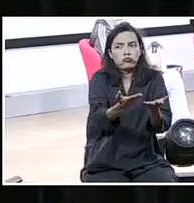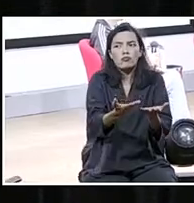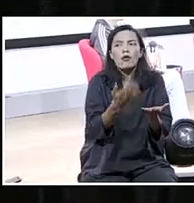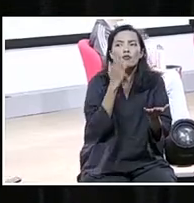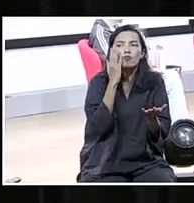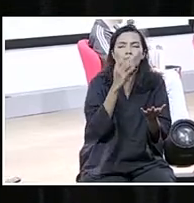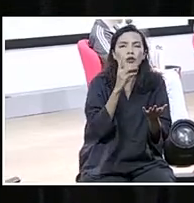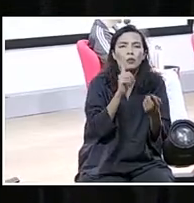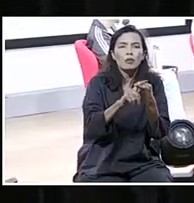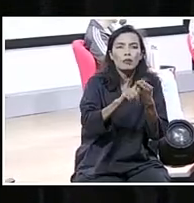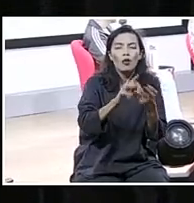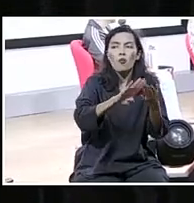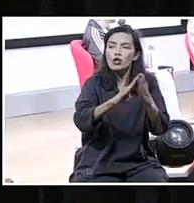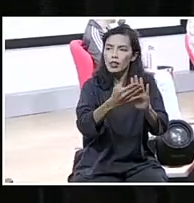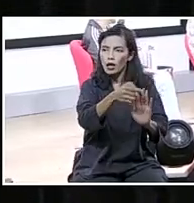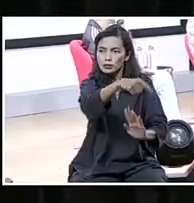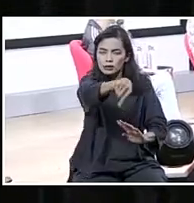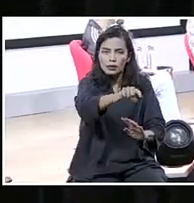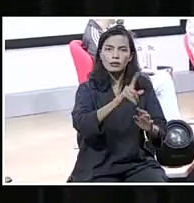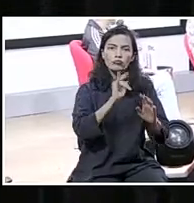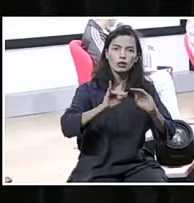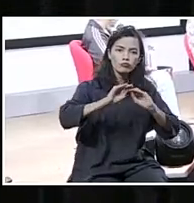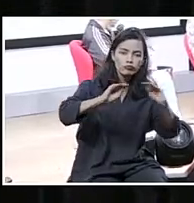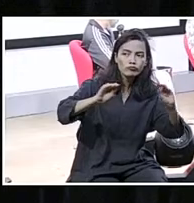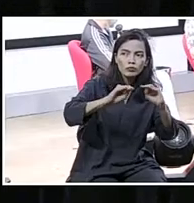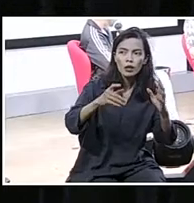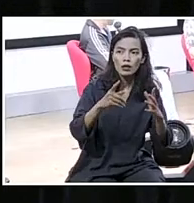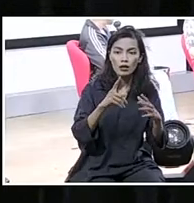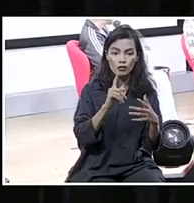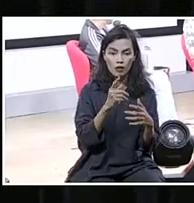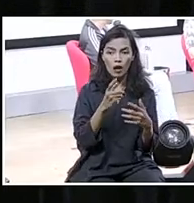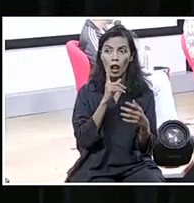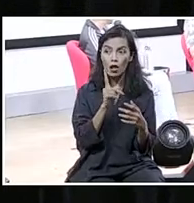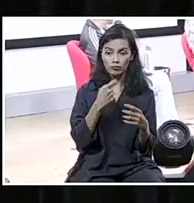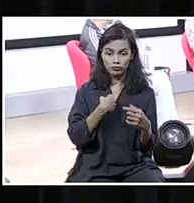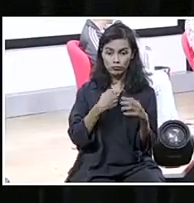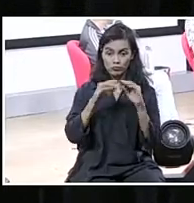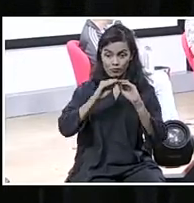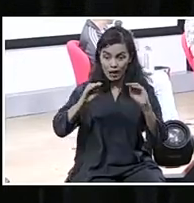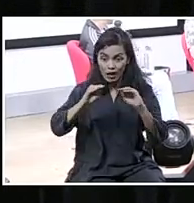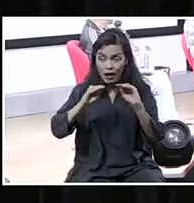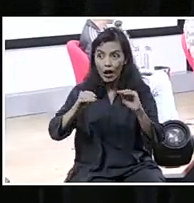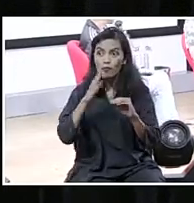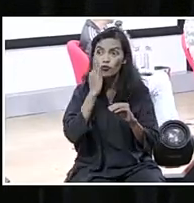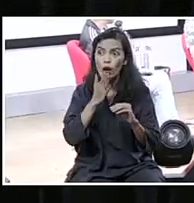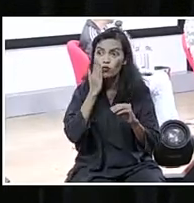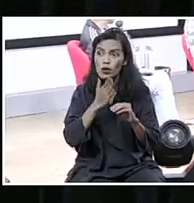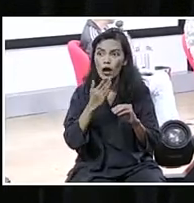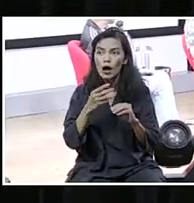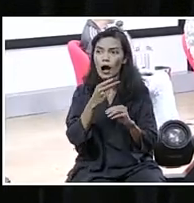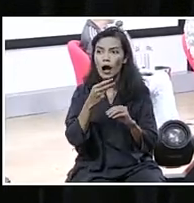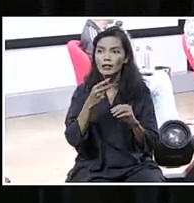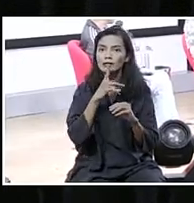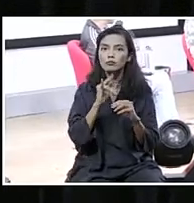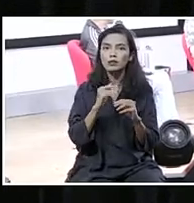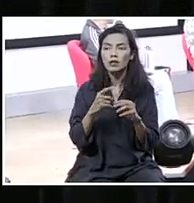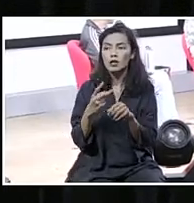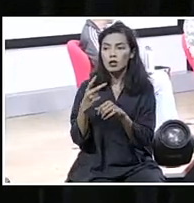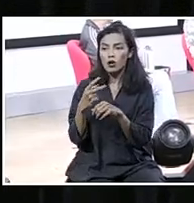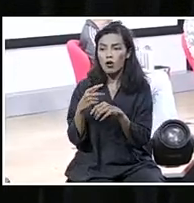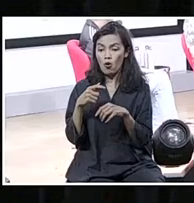of educators. Mm-hmm. And so when you're a child of educators, you know, there's no more selfless people in the world than teachers, because